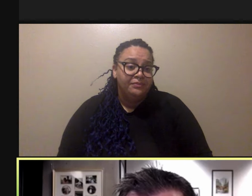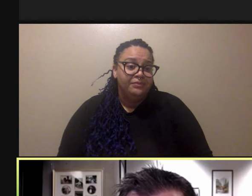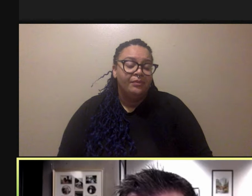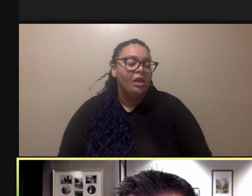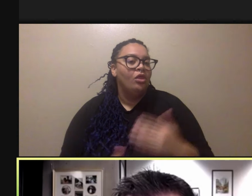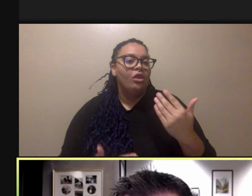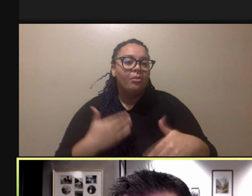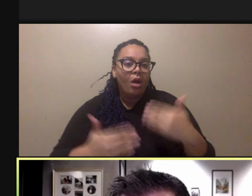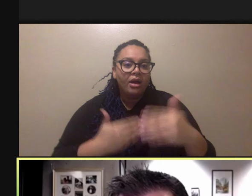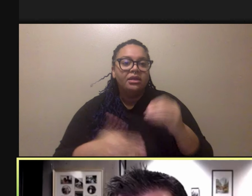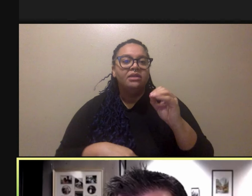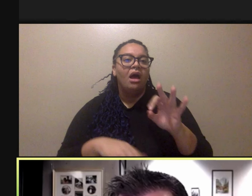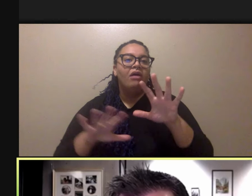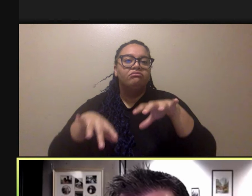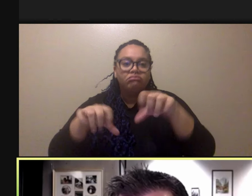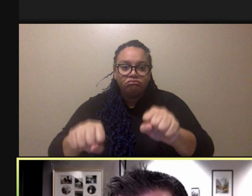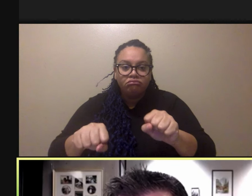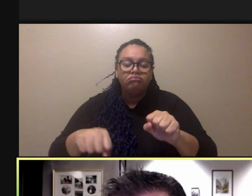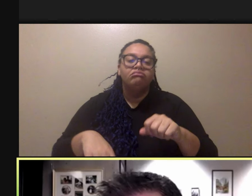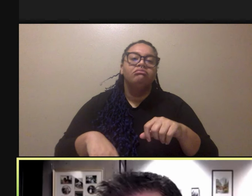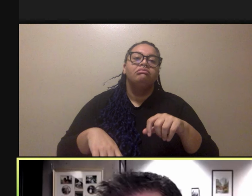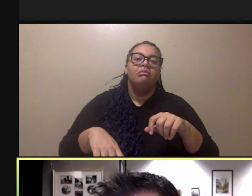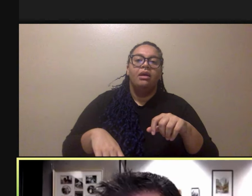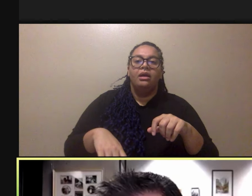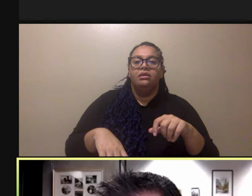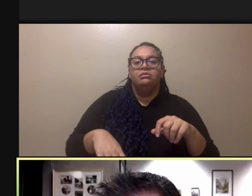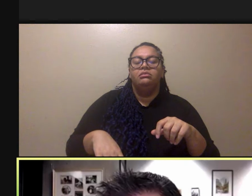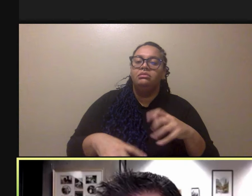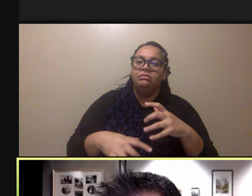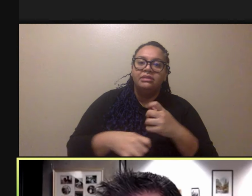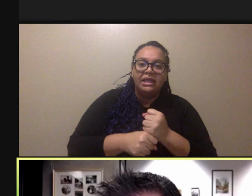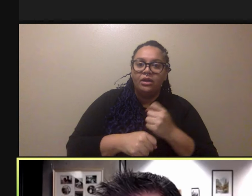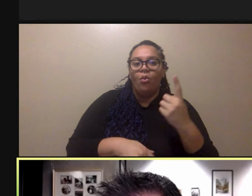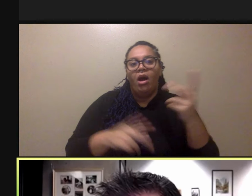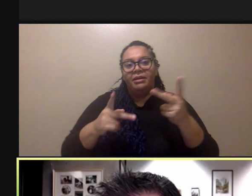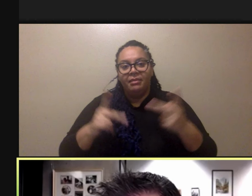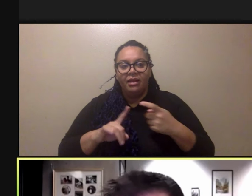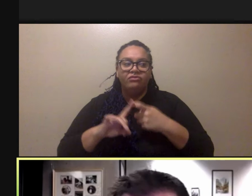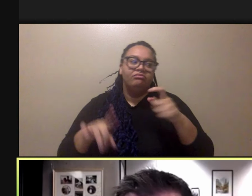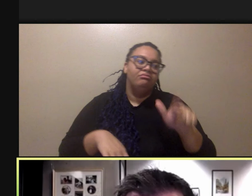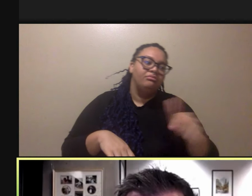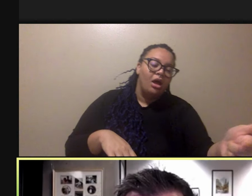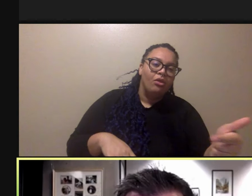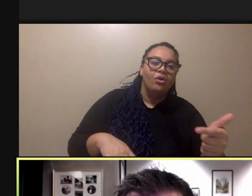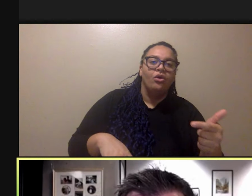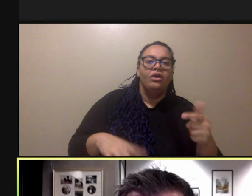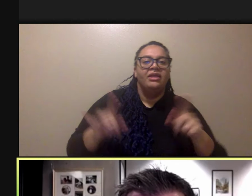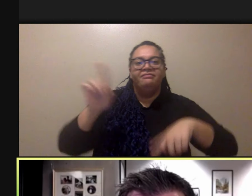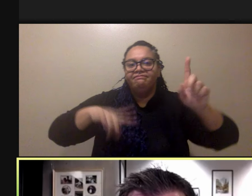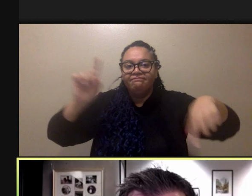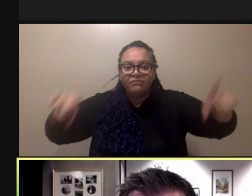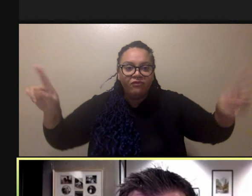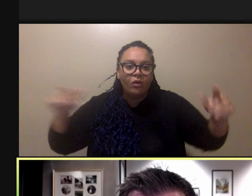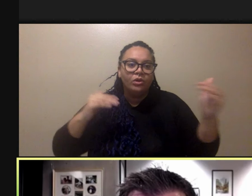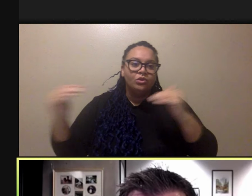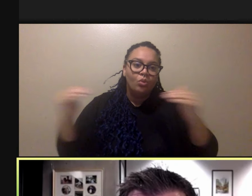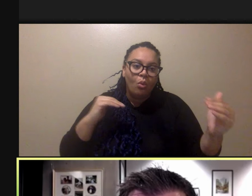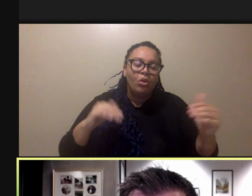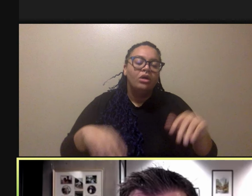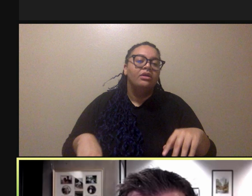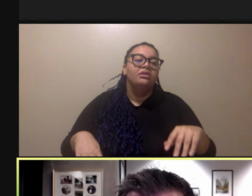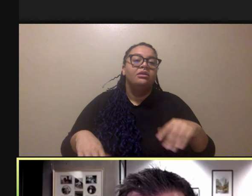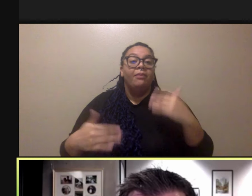process of conquering and taking over one place or another in their various wars, the